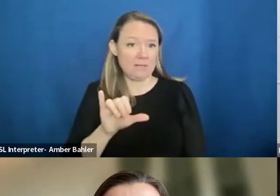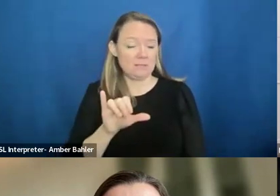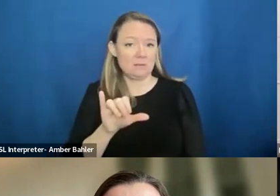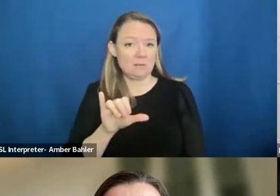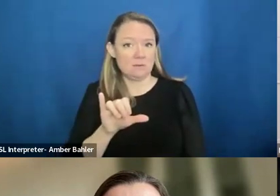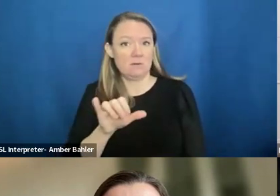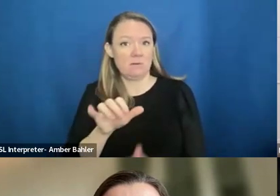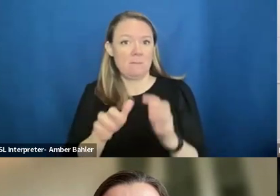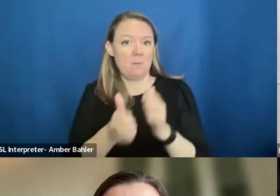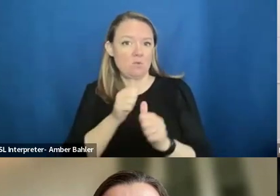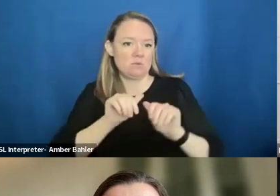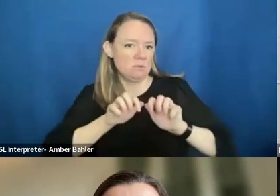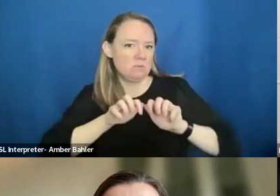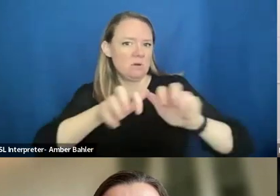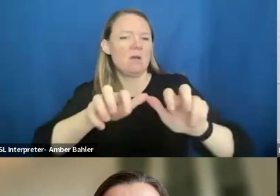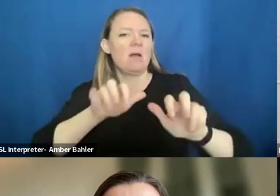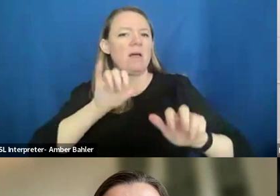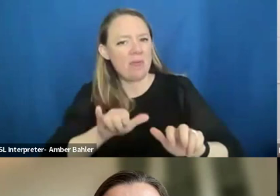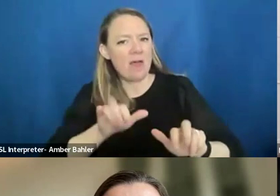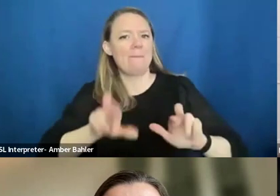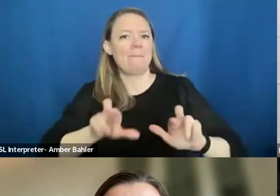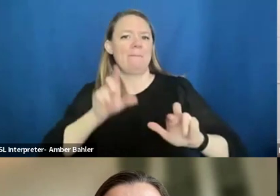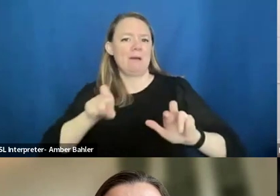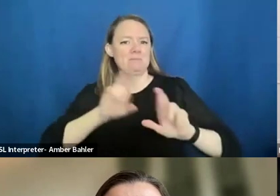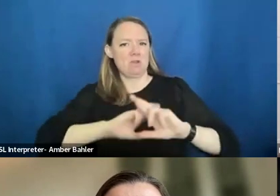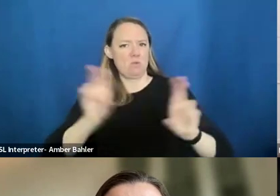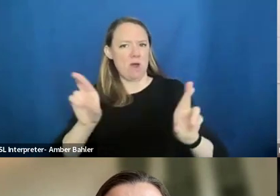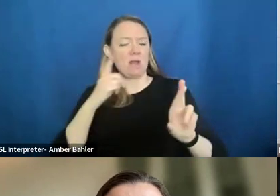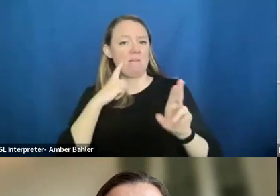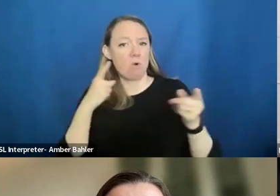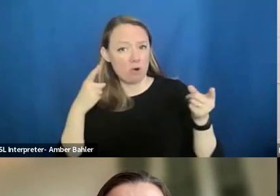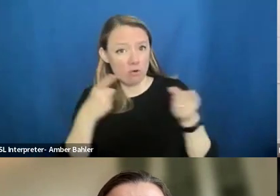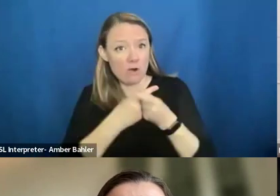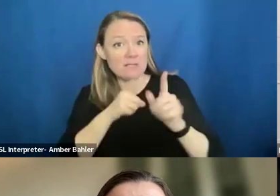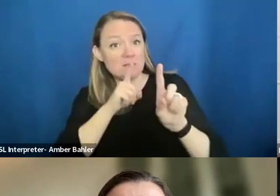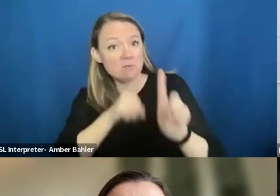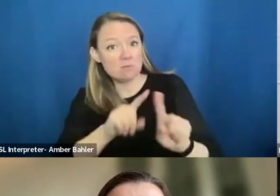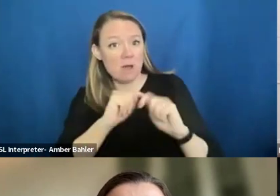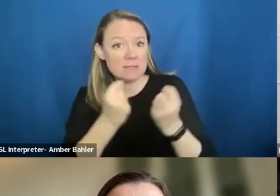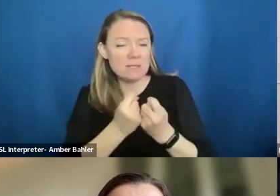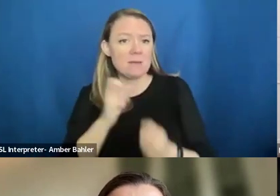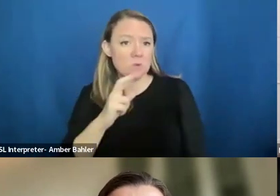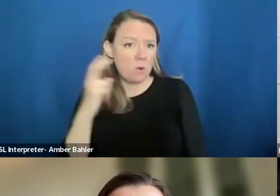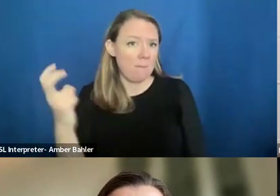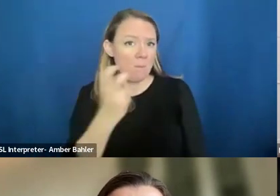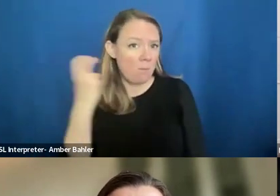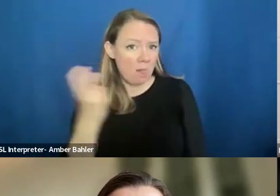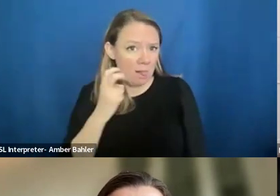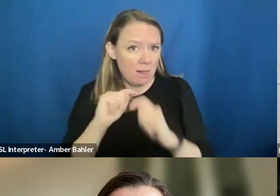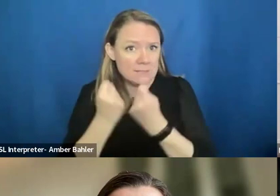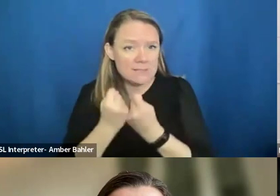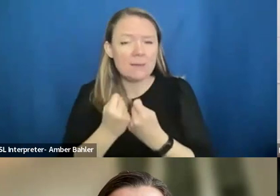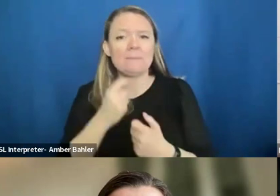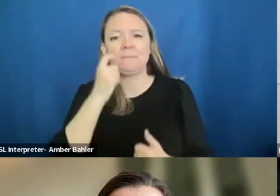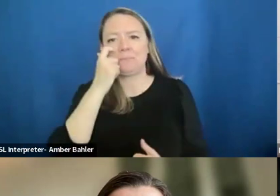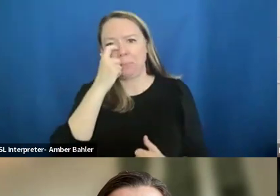as part of the whole for crisis response teams and mobile teams and et cetera. I'm not sure that